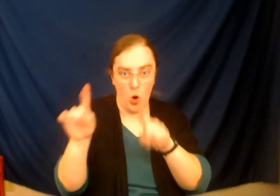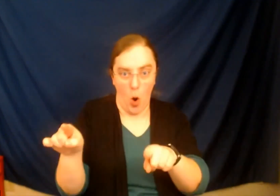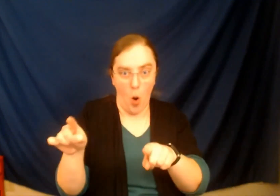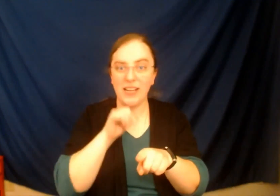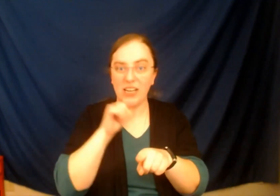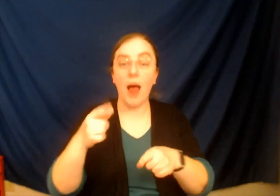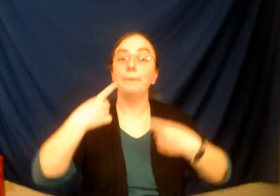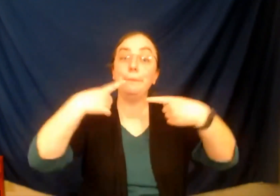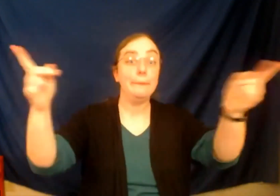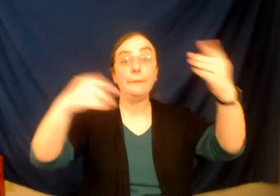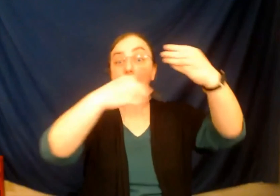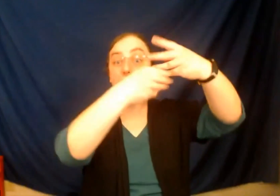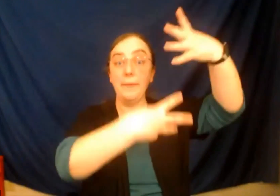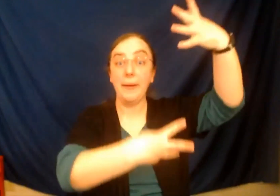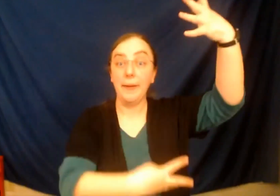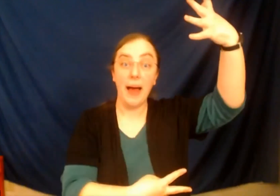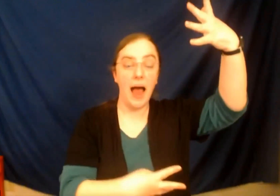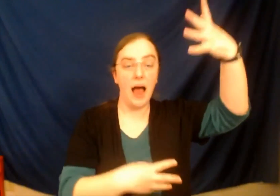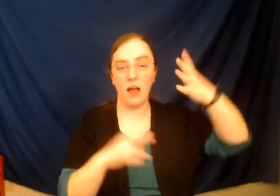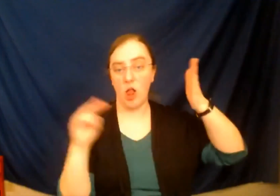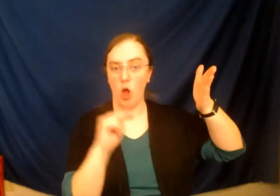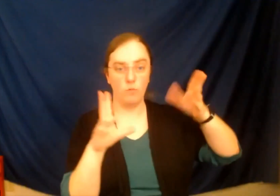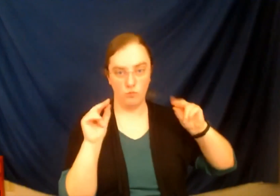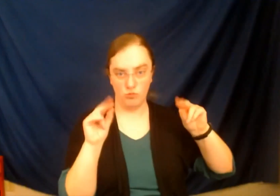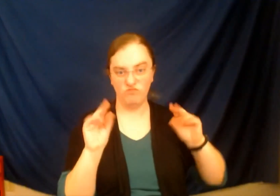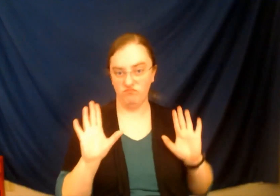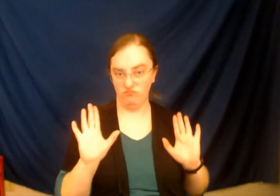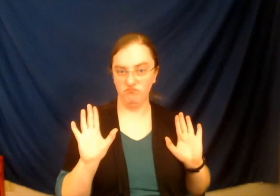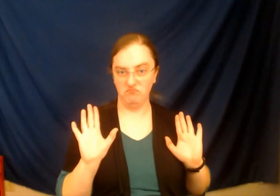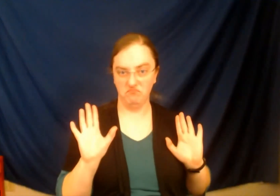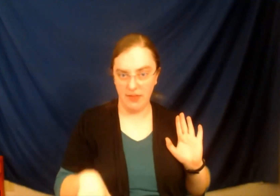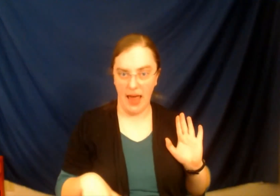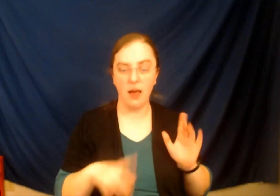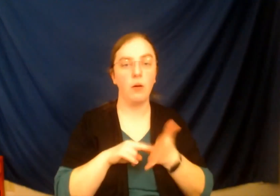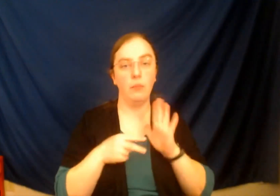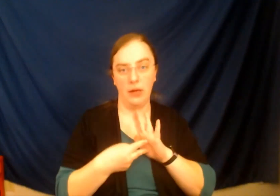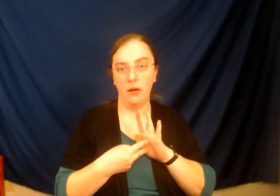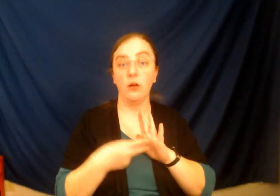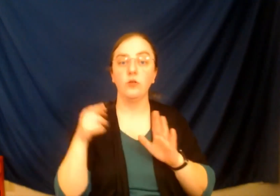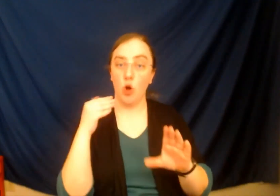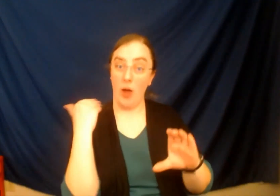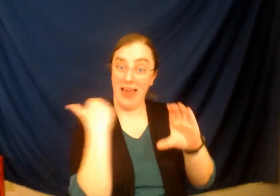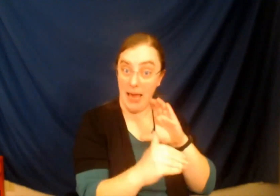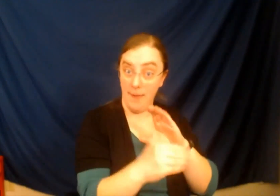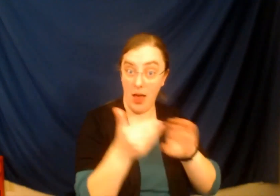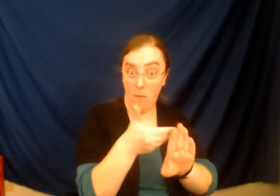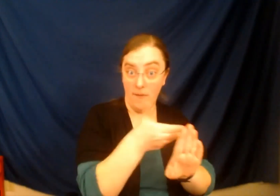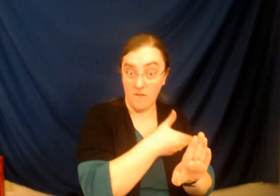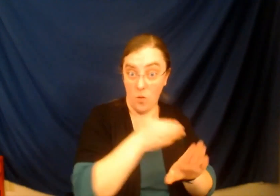And your child will have access to that. And you can register through the school that you are enrolled in.